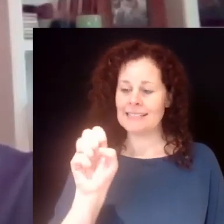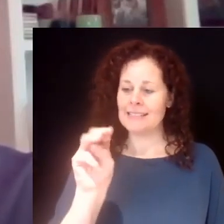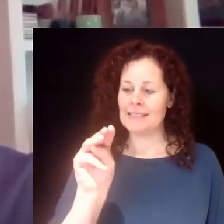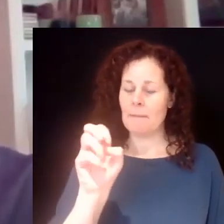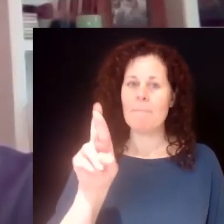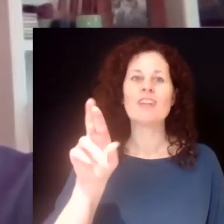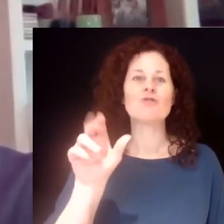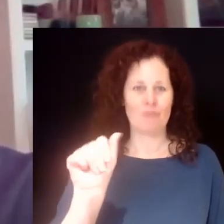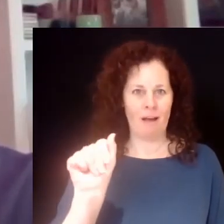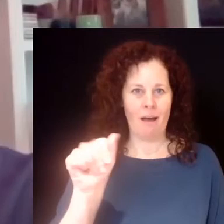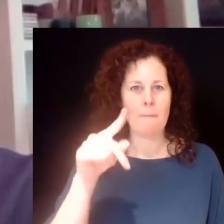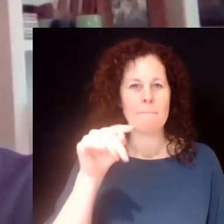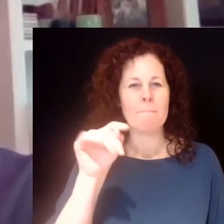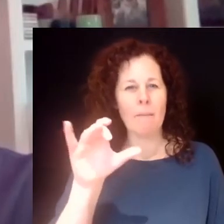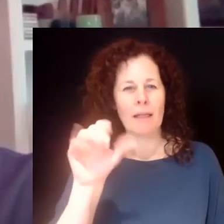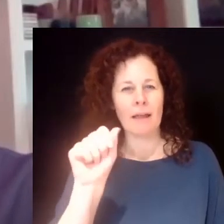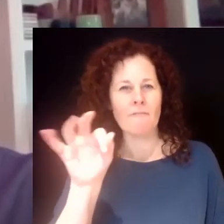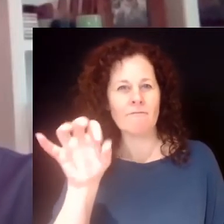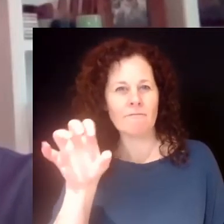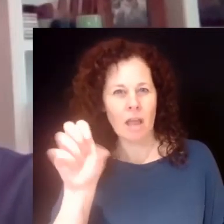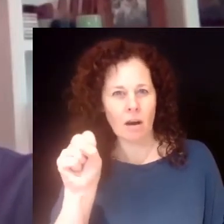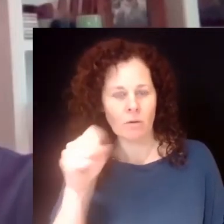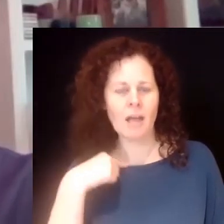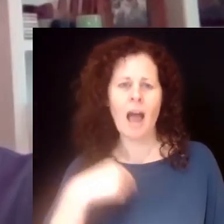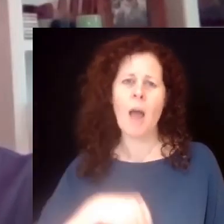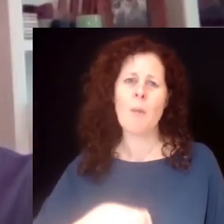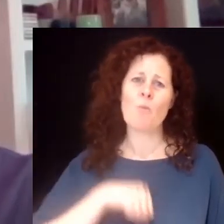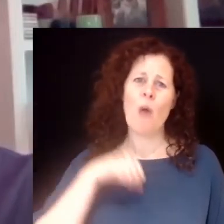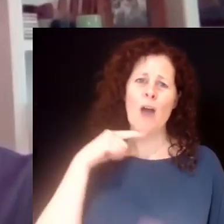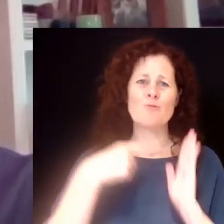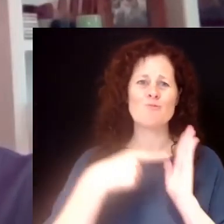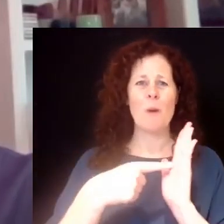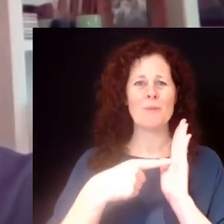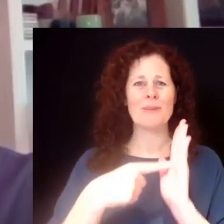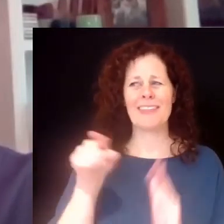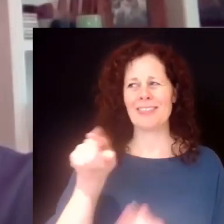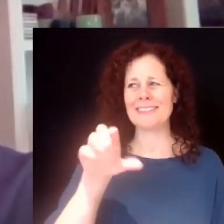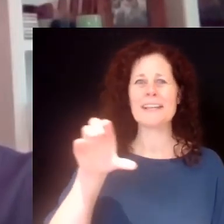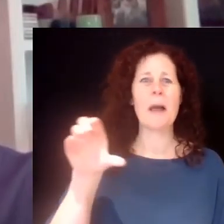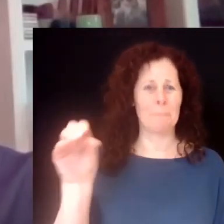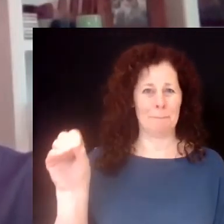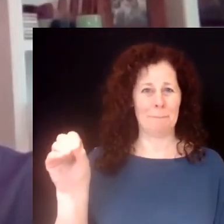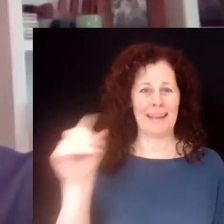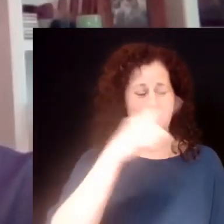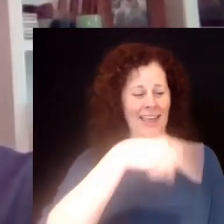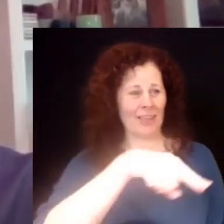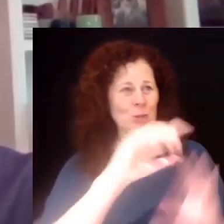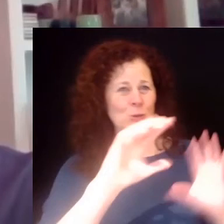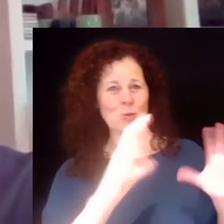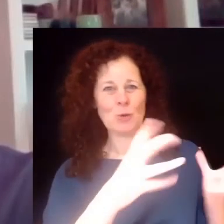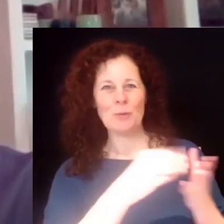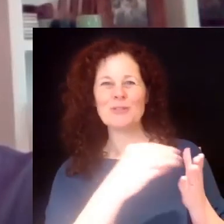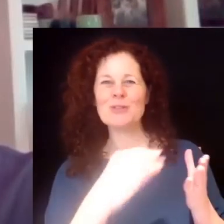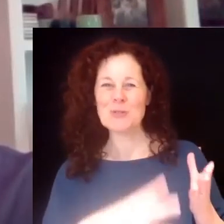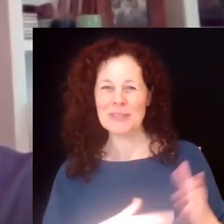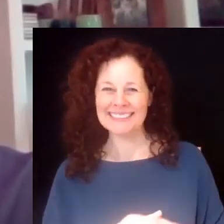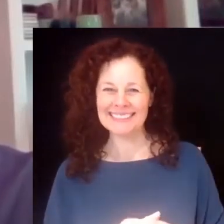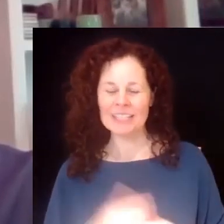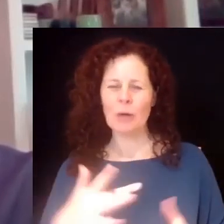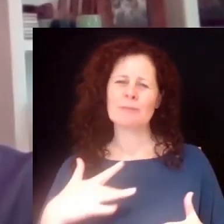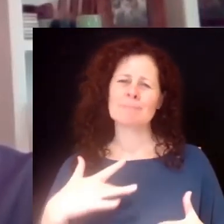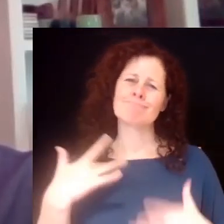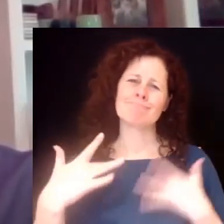Symetra. I am proud to represent Symetra in announcing the names of new corporate scholarships and this amazing group of students who are tonight's